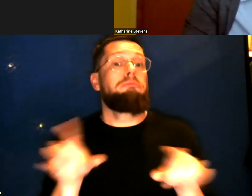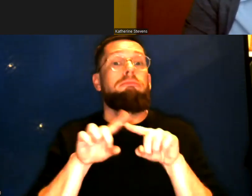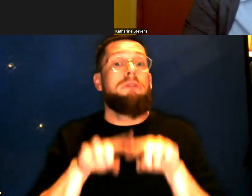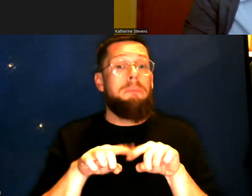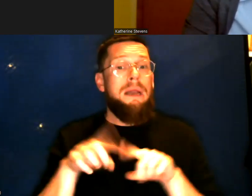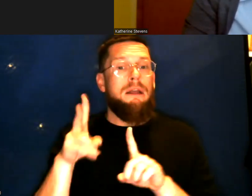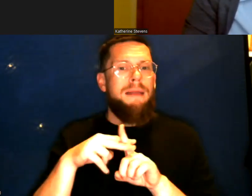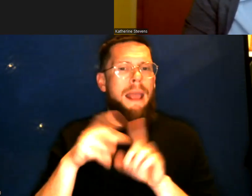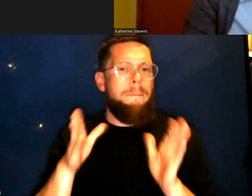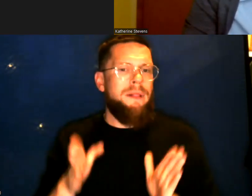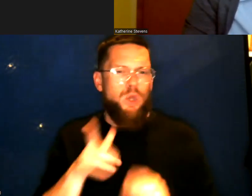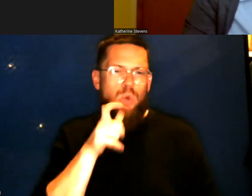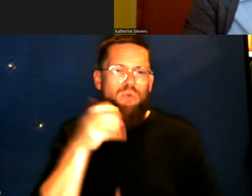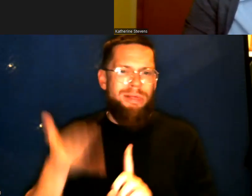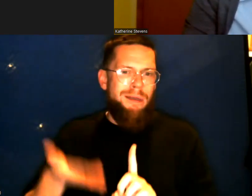is.